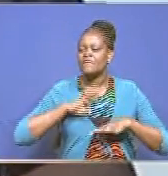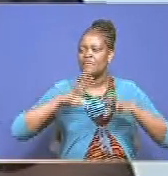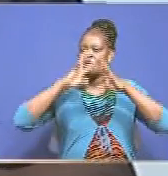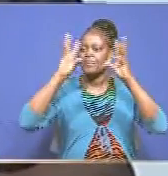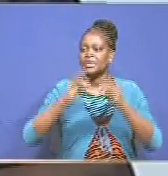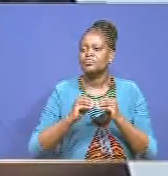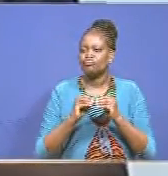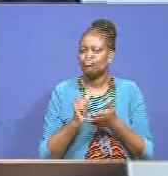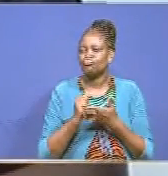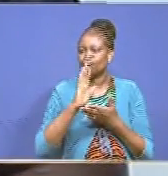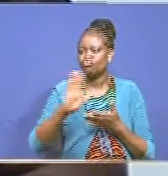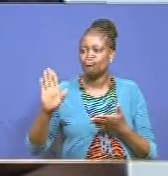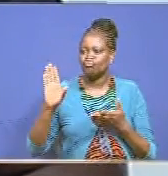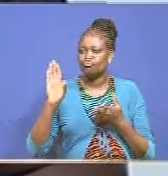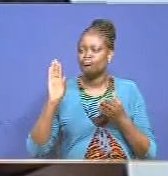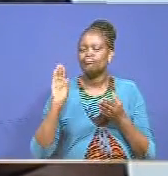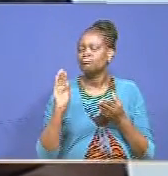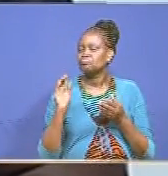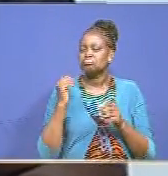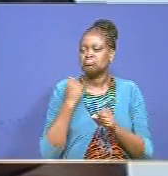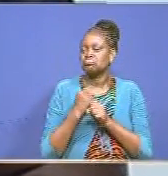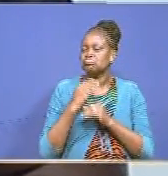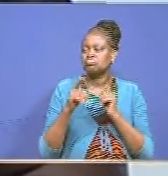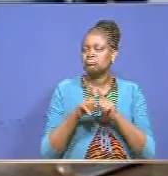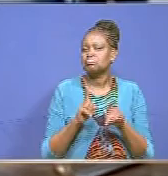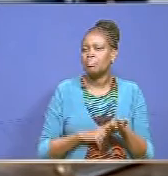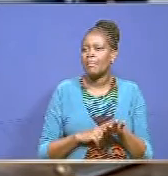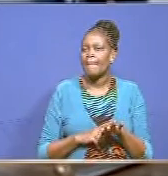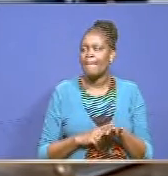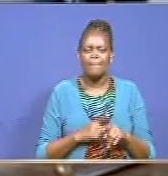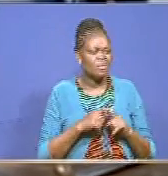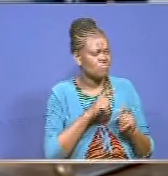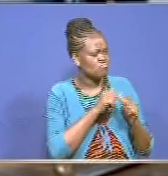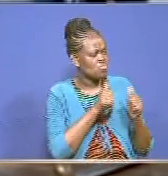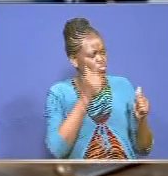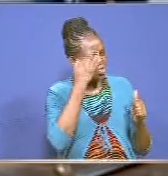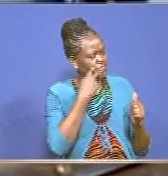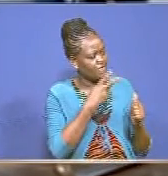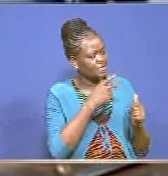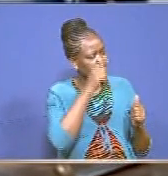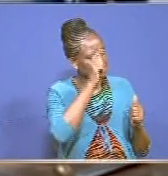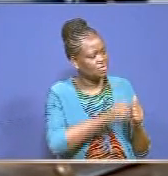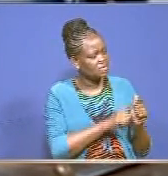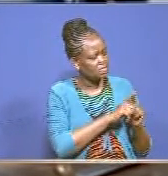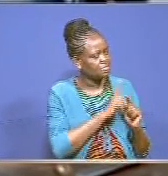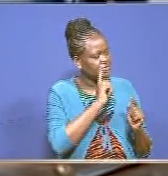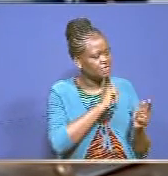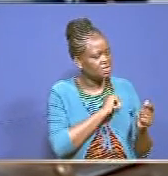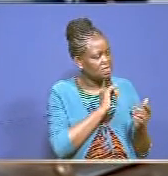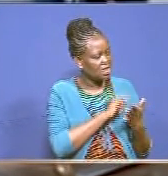to enable them handle all this at once. Uh-huh. Yeah. But are they, you know, handling themselves well? Because we've seen the judiciary, like you just